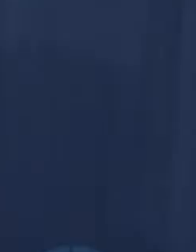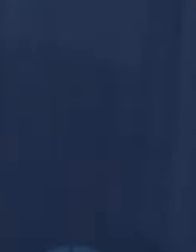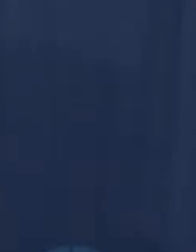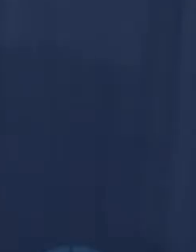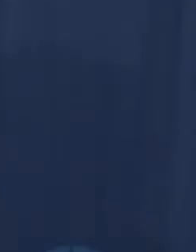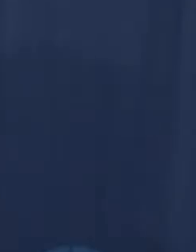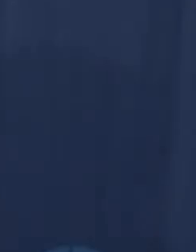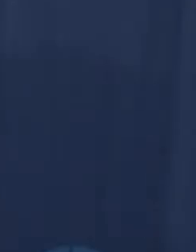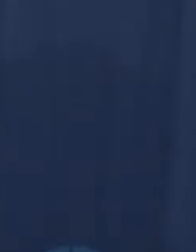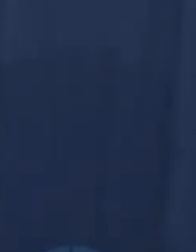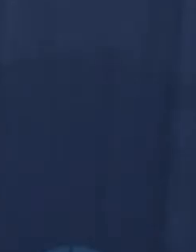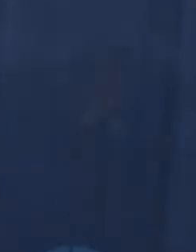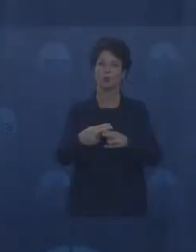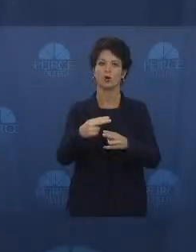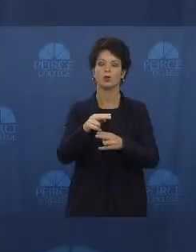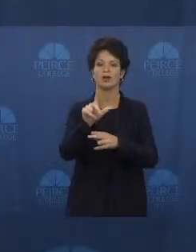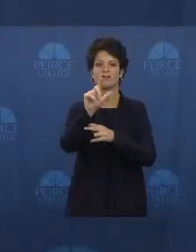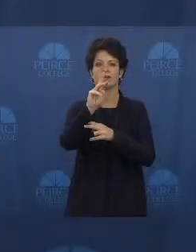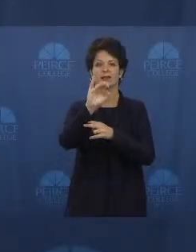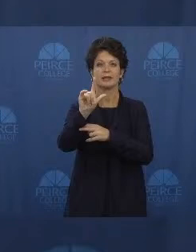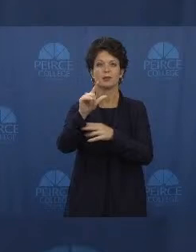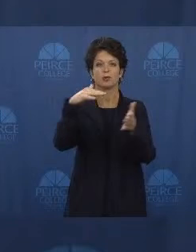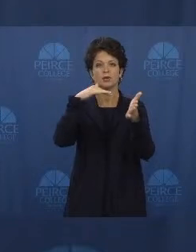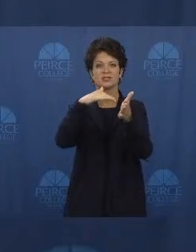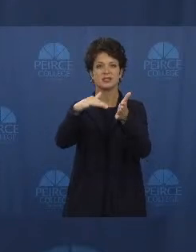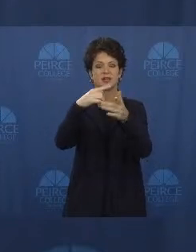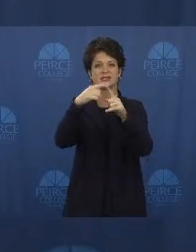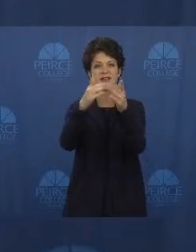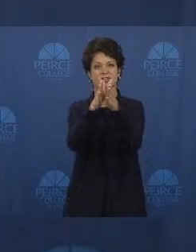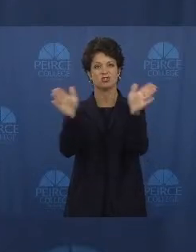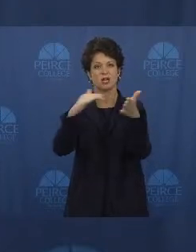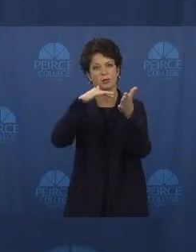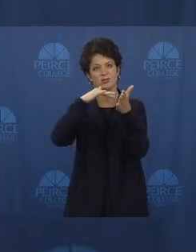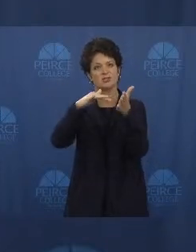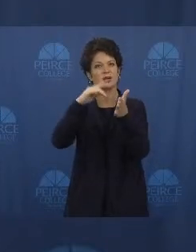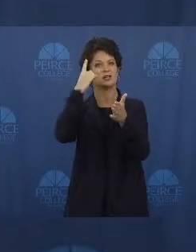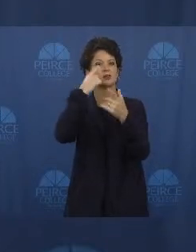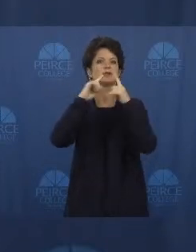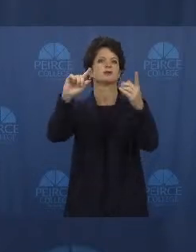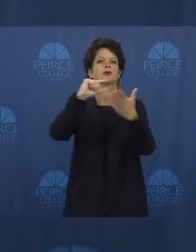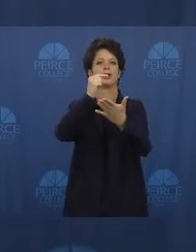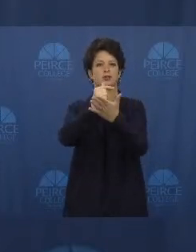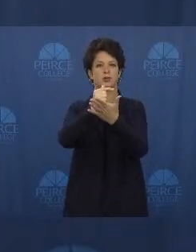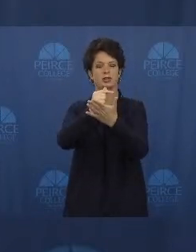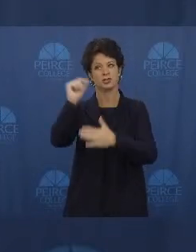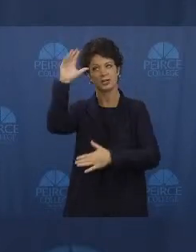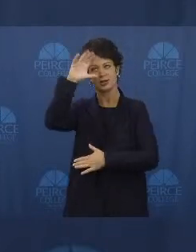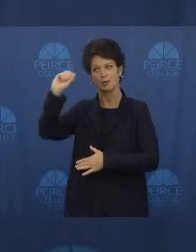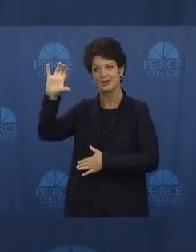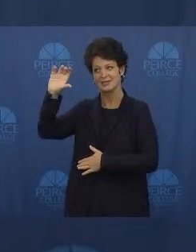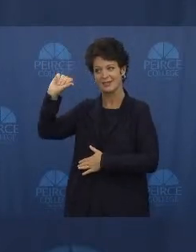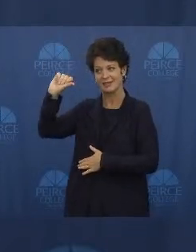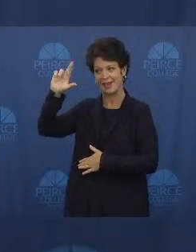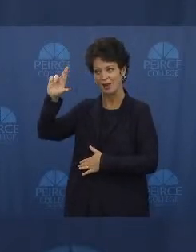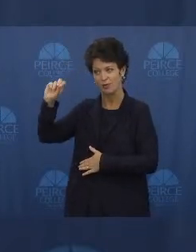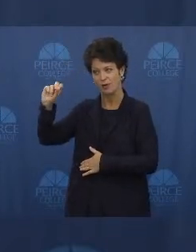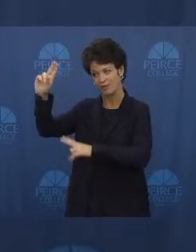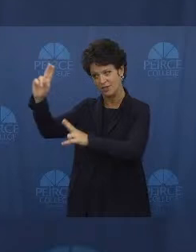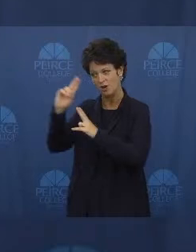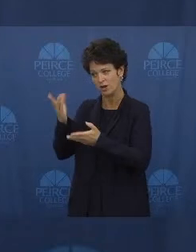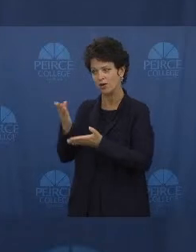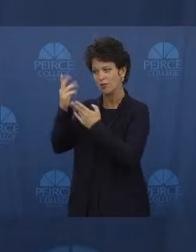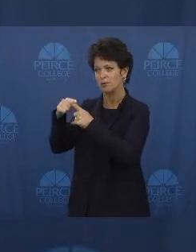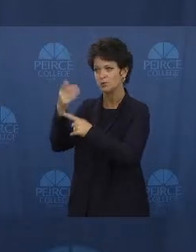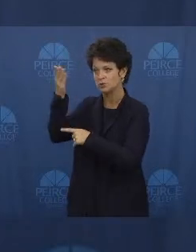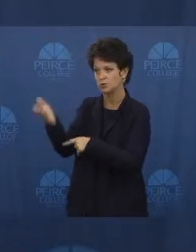I will now call the roll of Liberal Studies and General Studies candidates for graduation. President Caro, I have the honor of recommending